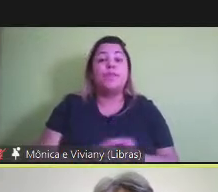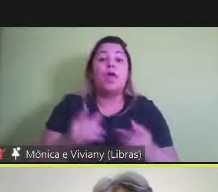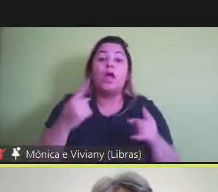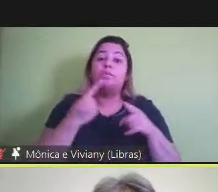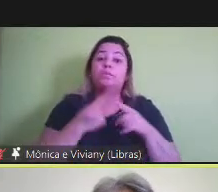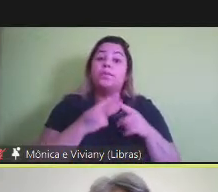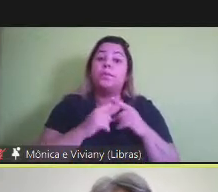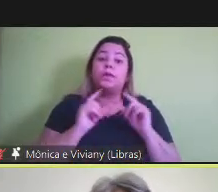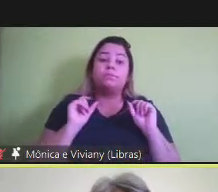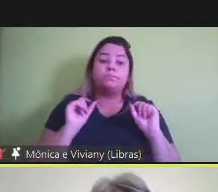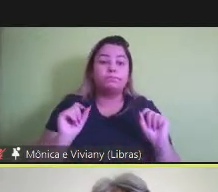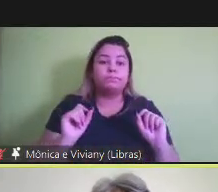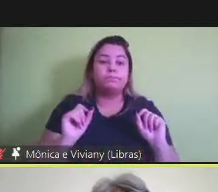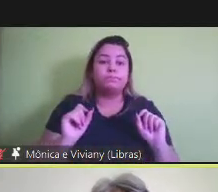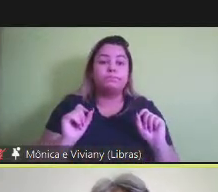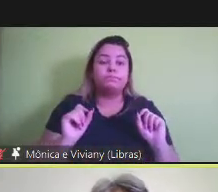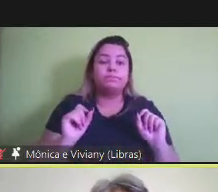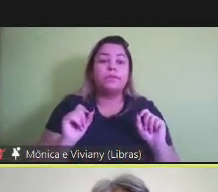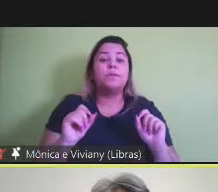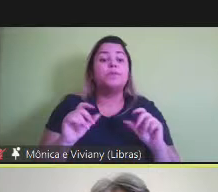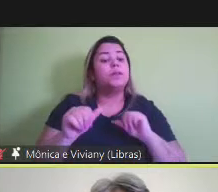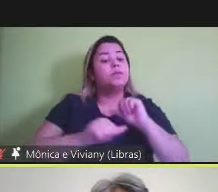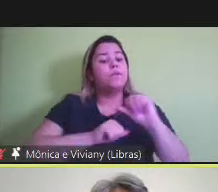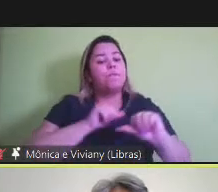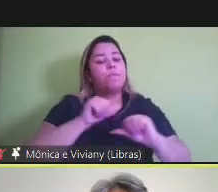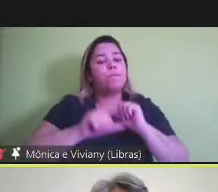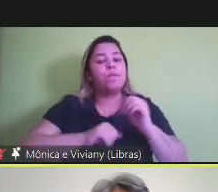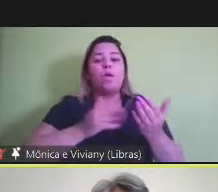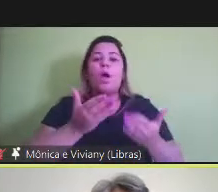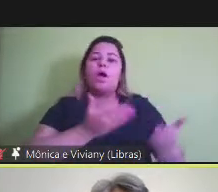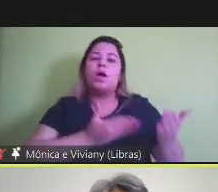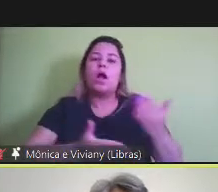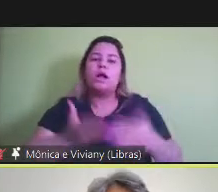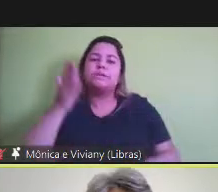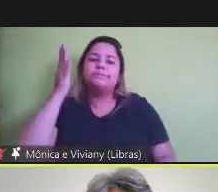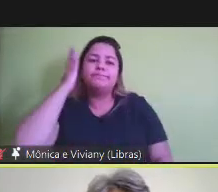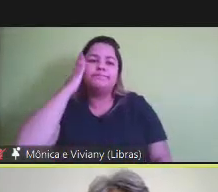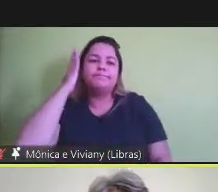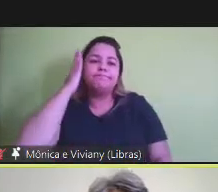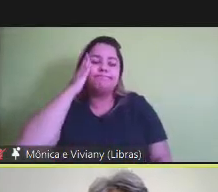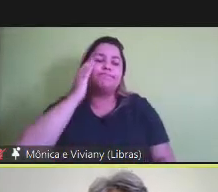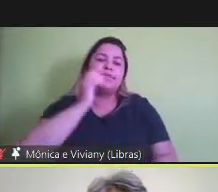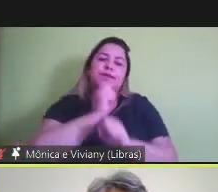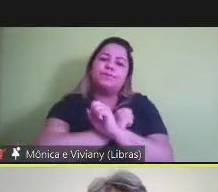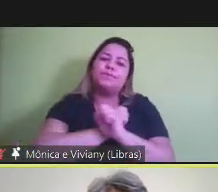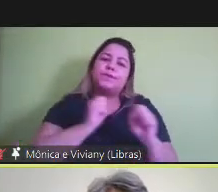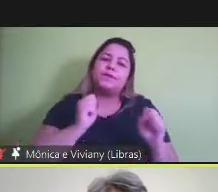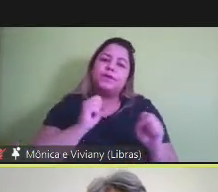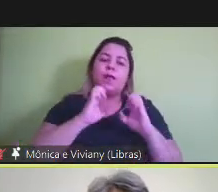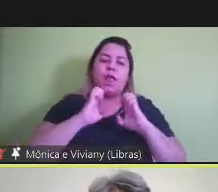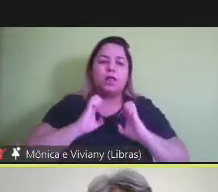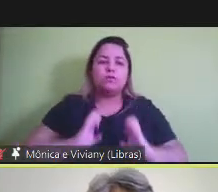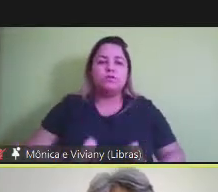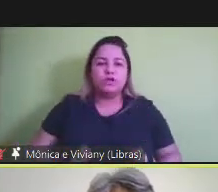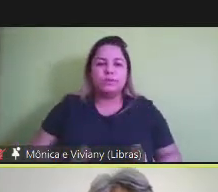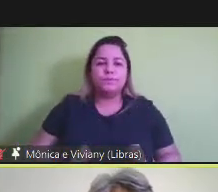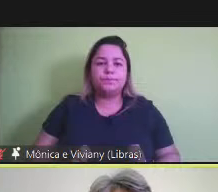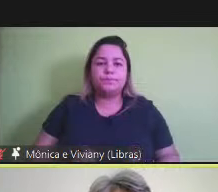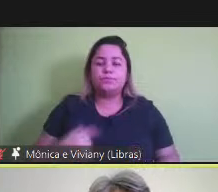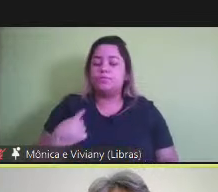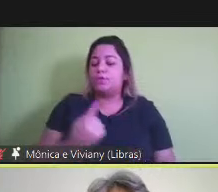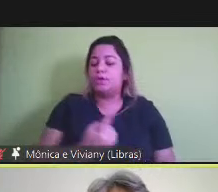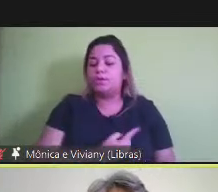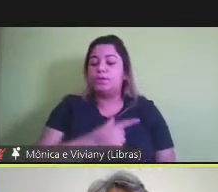the perspective, because it is this exchange of different points of view and